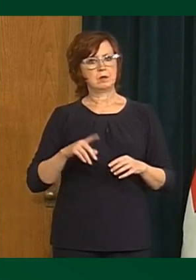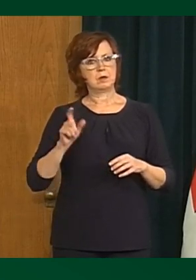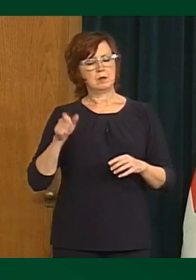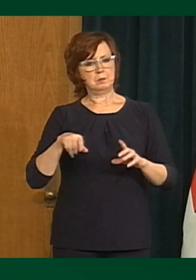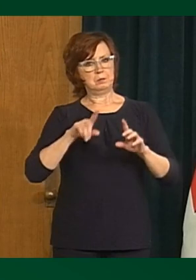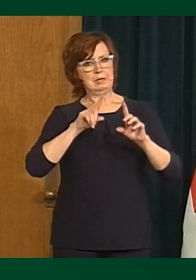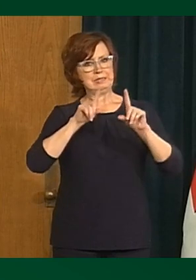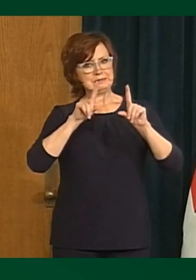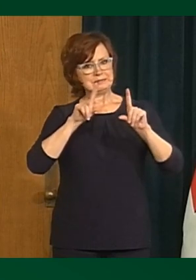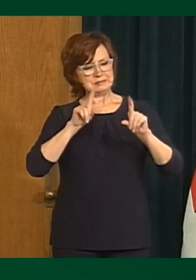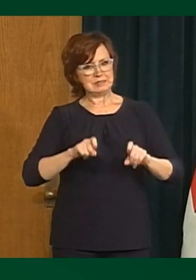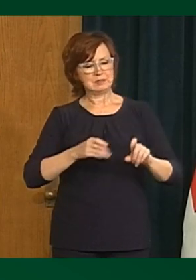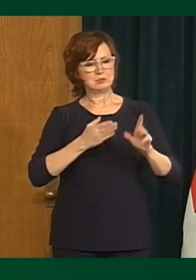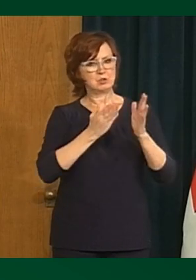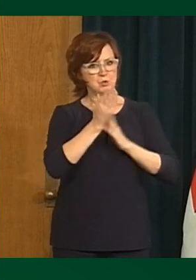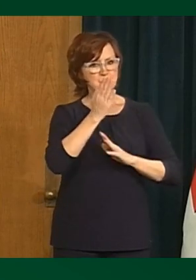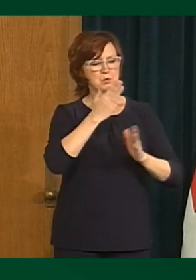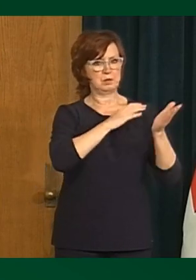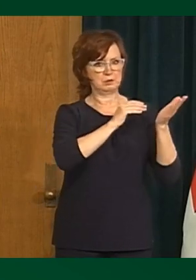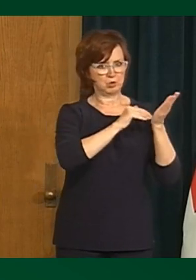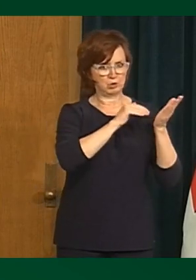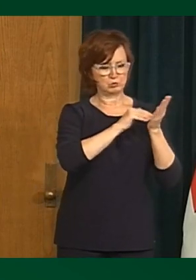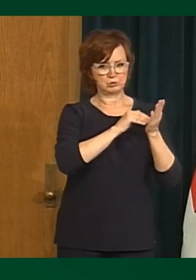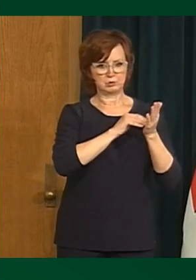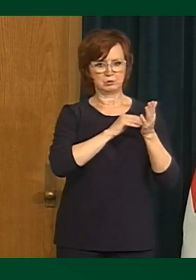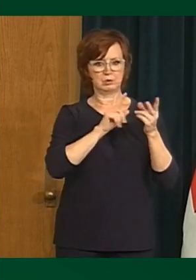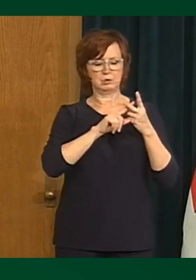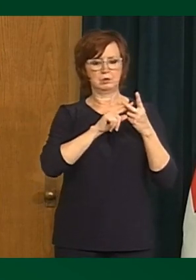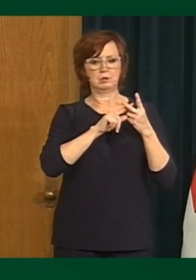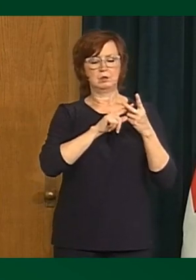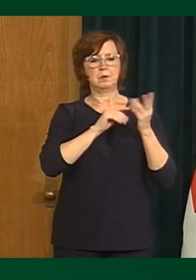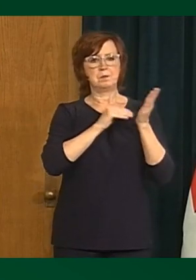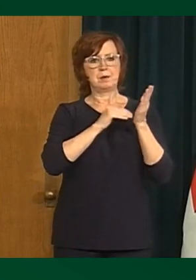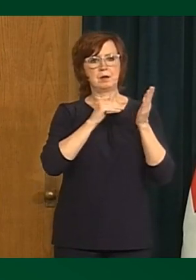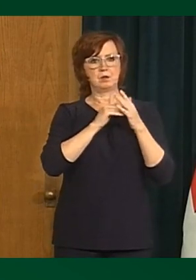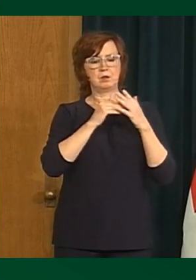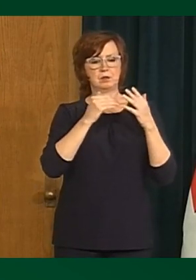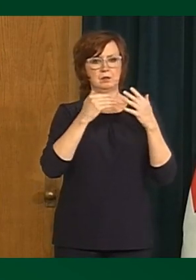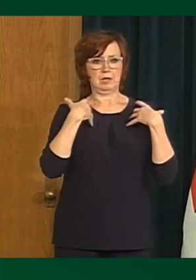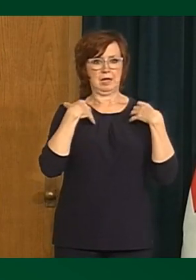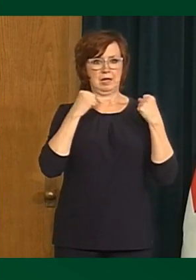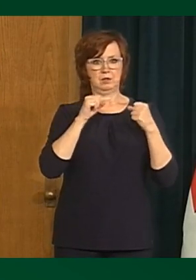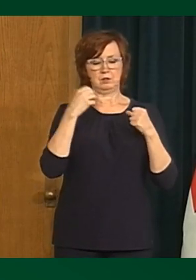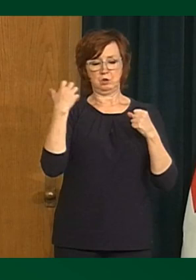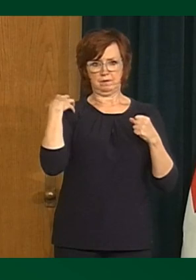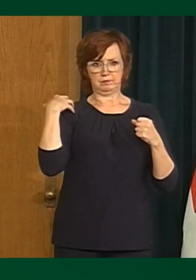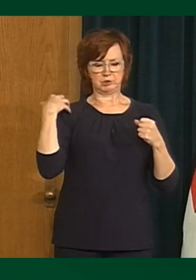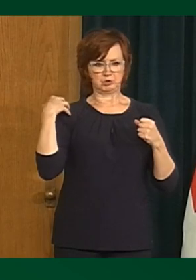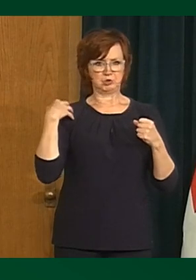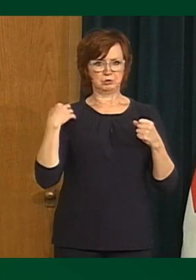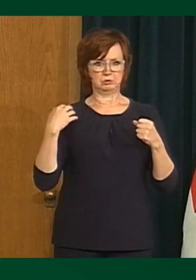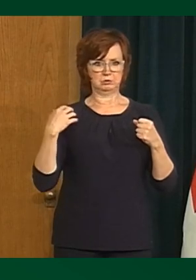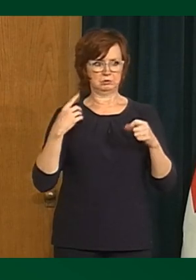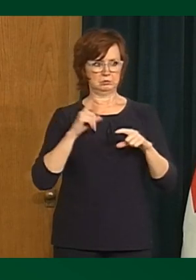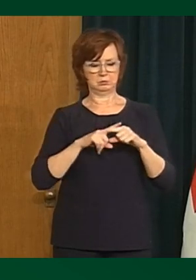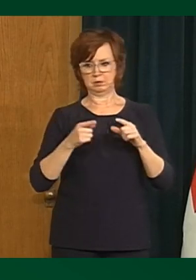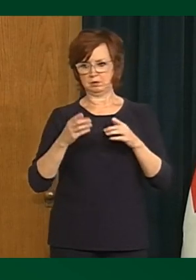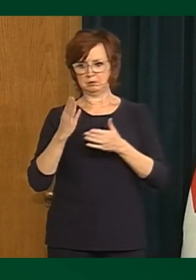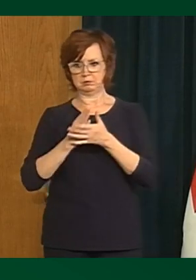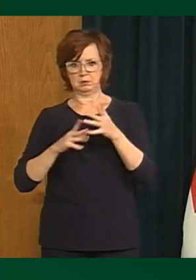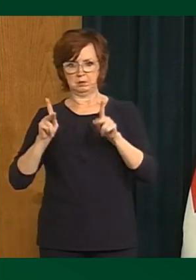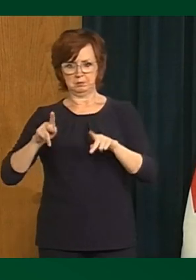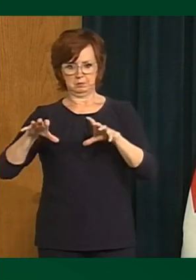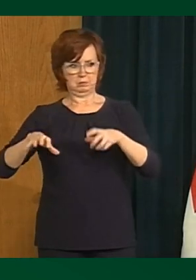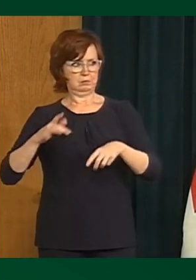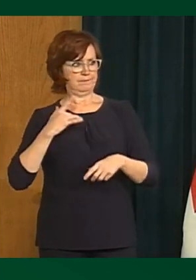reported out through medical health officers. But if we're going to open it up, we also need to make sure that those folks ordering tests know exactly where and how to get access for